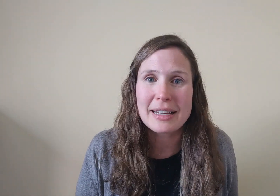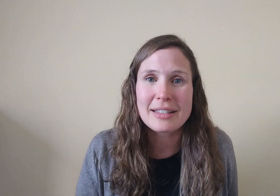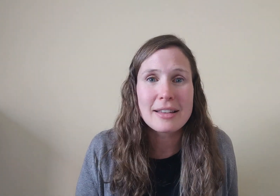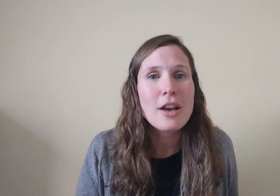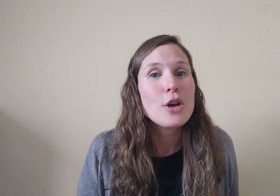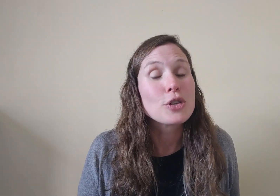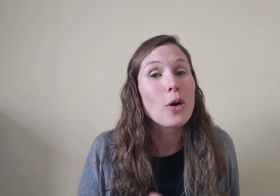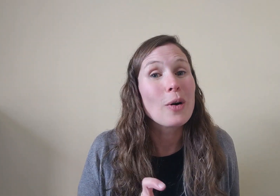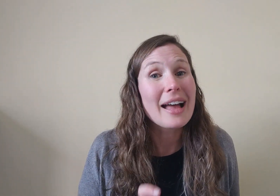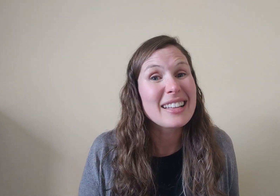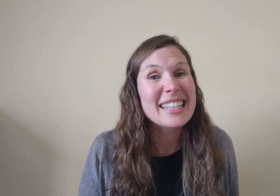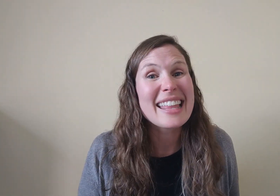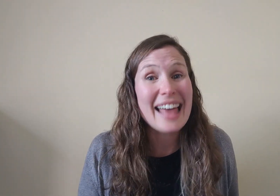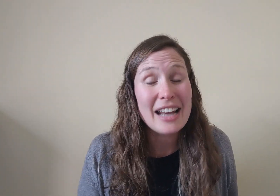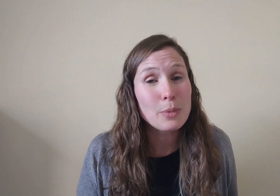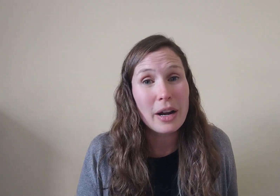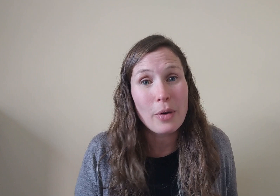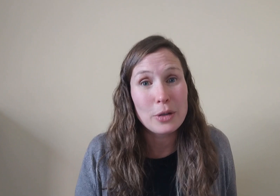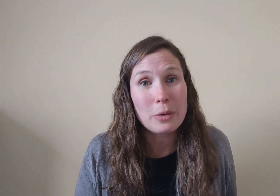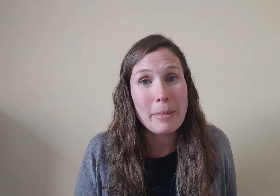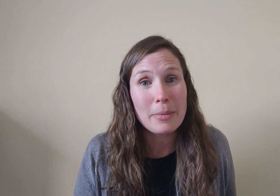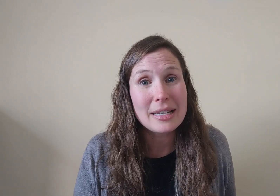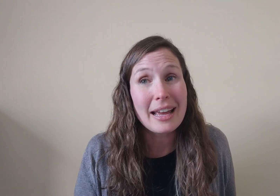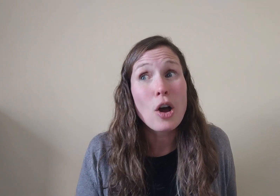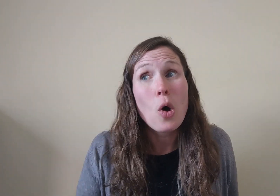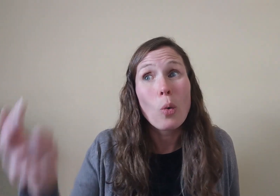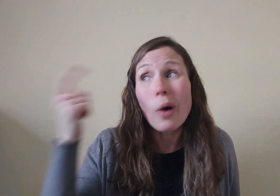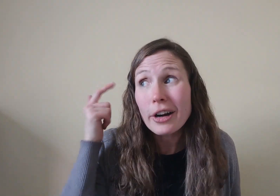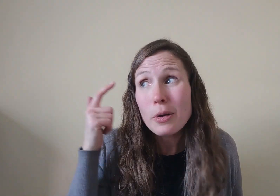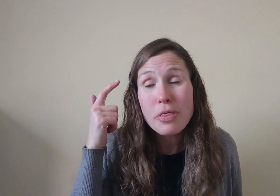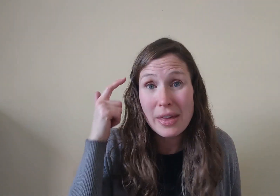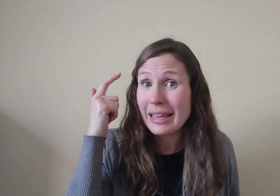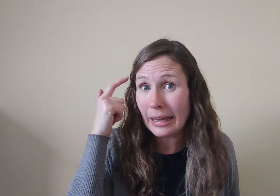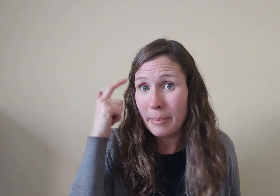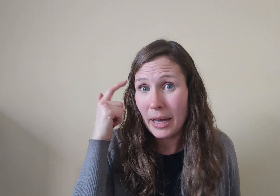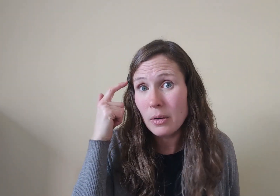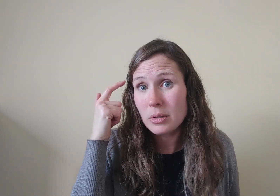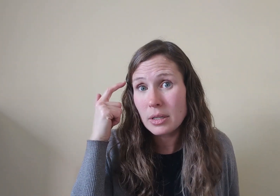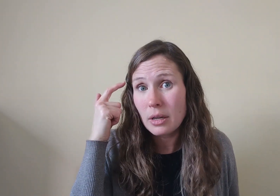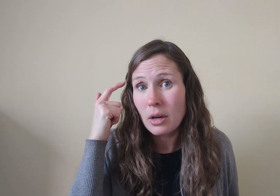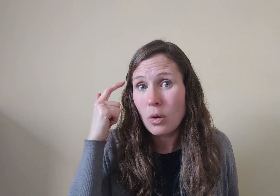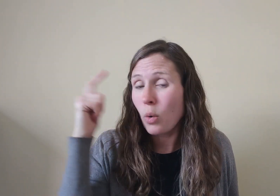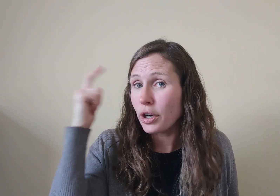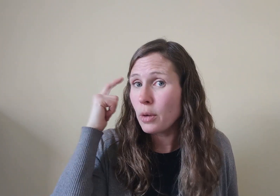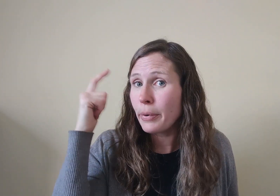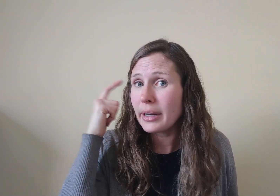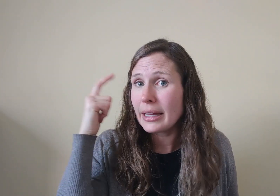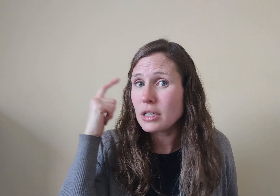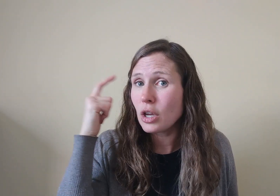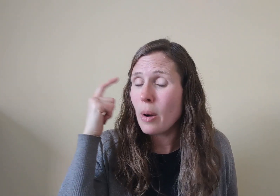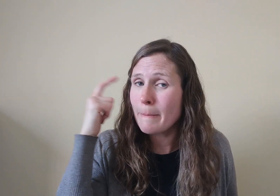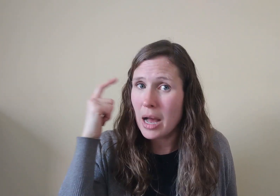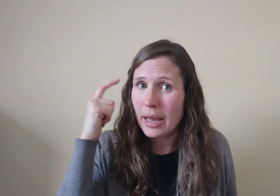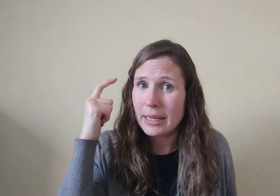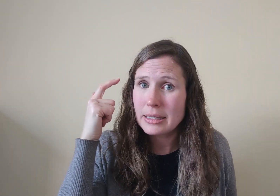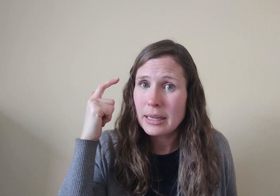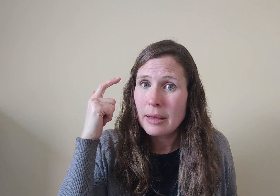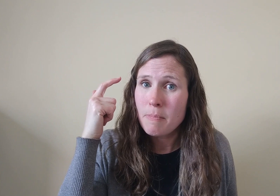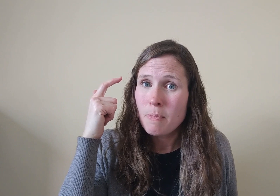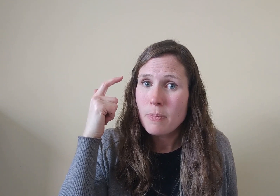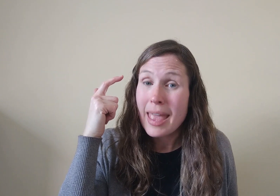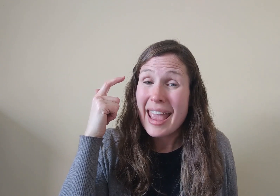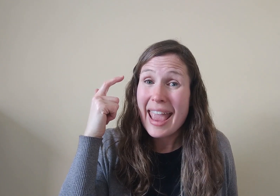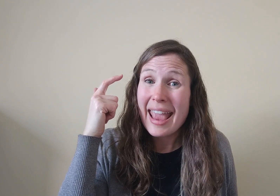our circumstance. So, LCA, that is what I want you to remember today. What are you thinking about? What are you putting into your